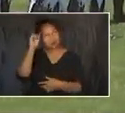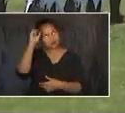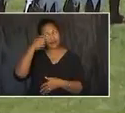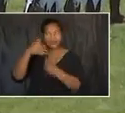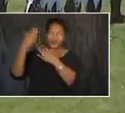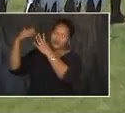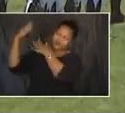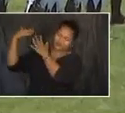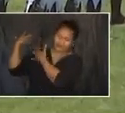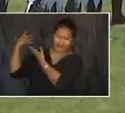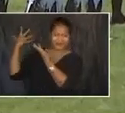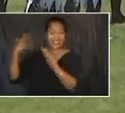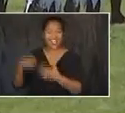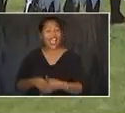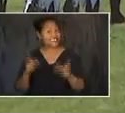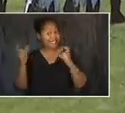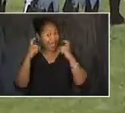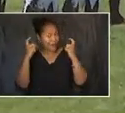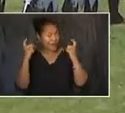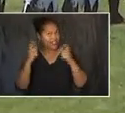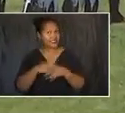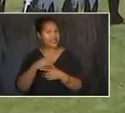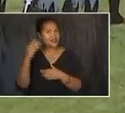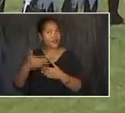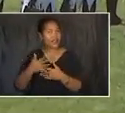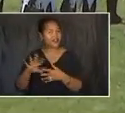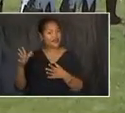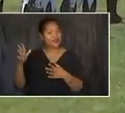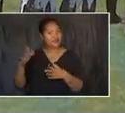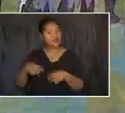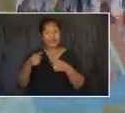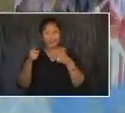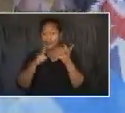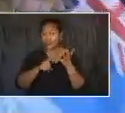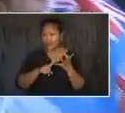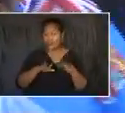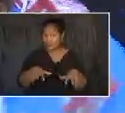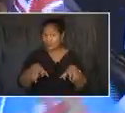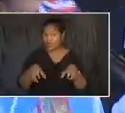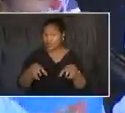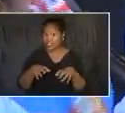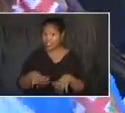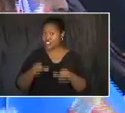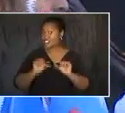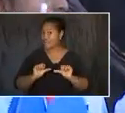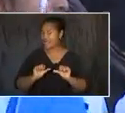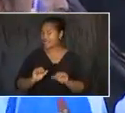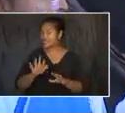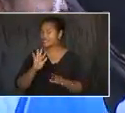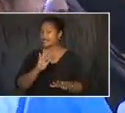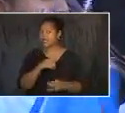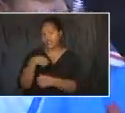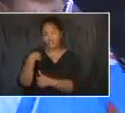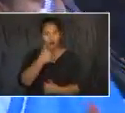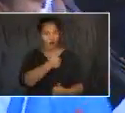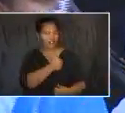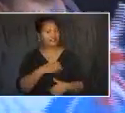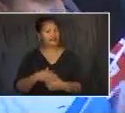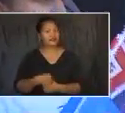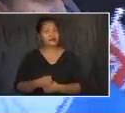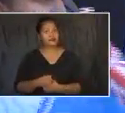years. Celebrated by the British Defence Forces and also Defence Forces of the